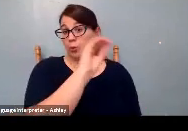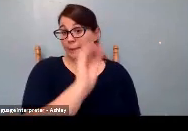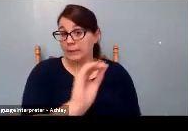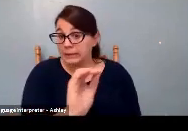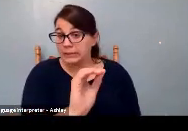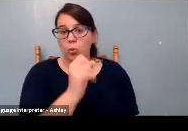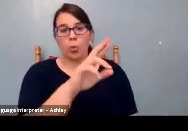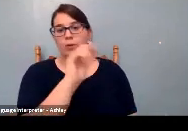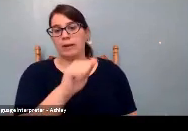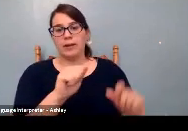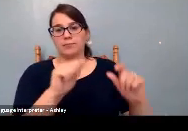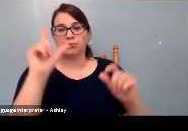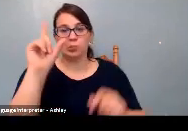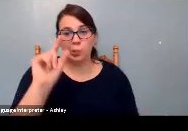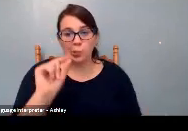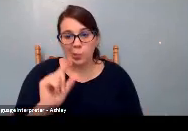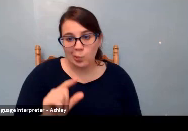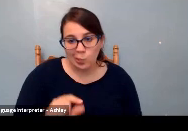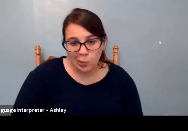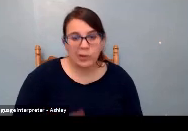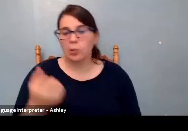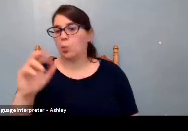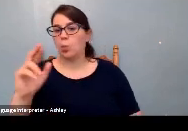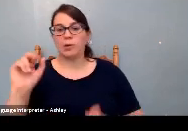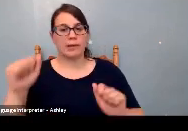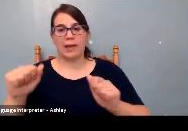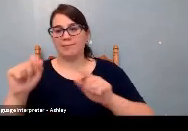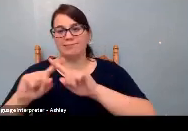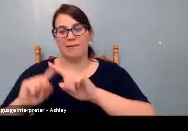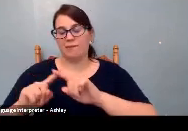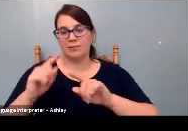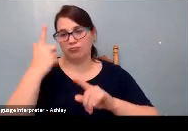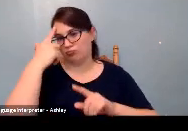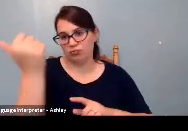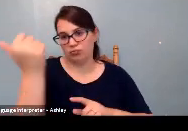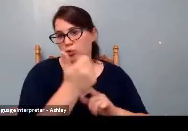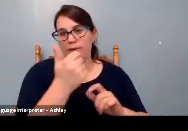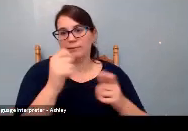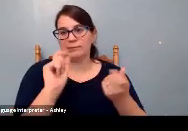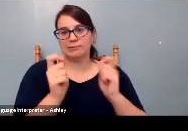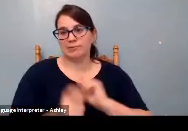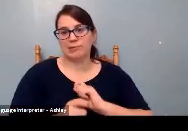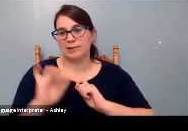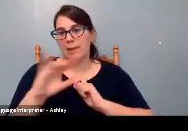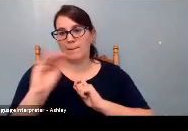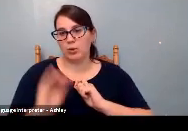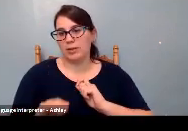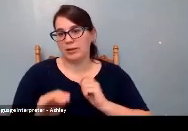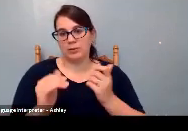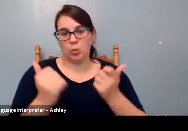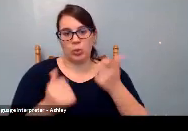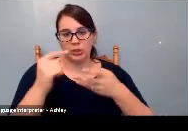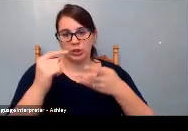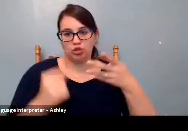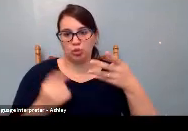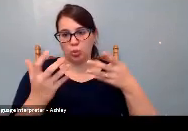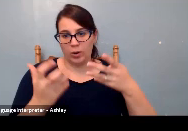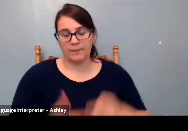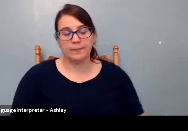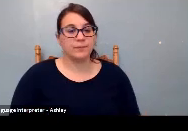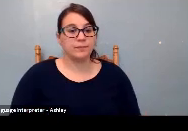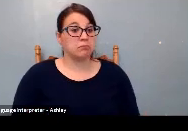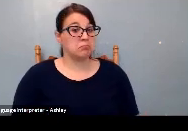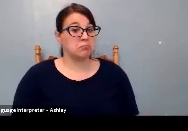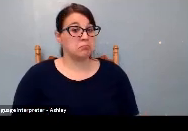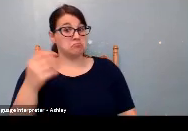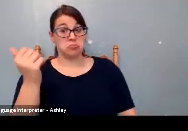100% of the funds are allocated, then you can move on to the next enrollment question. Now you can make changes to your investment options